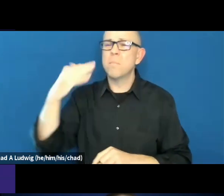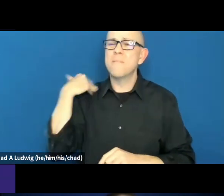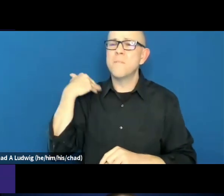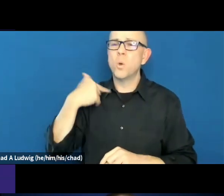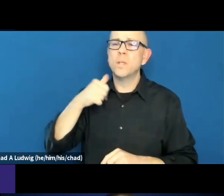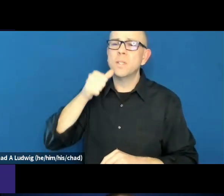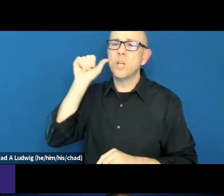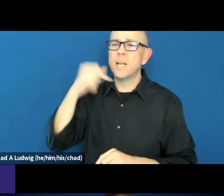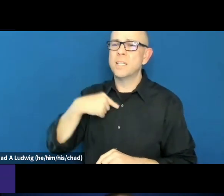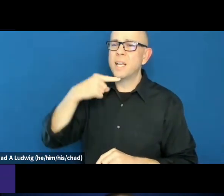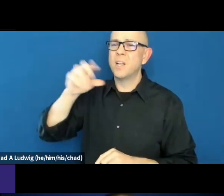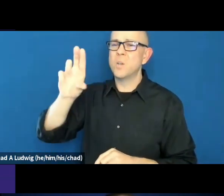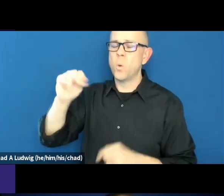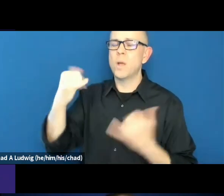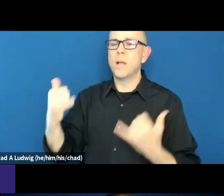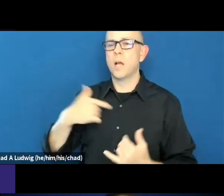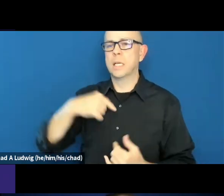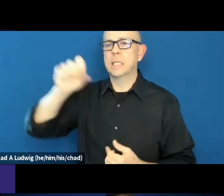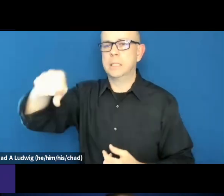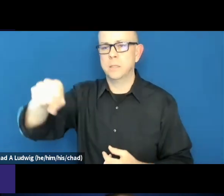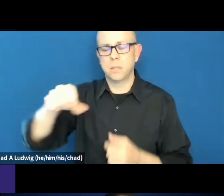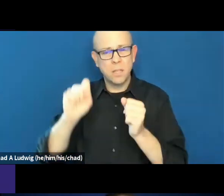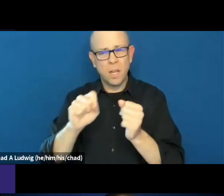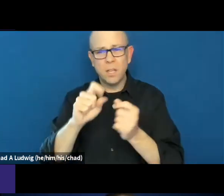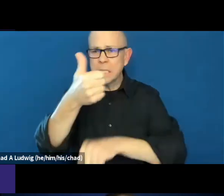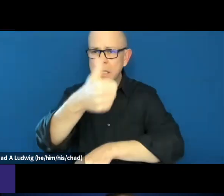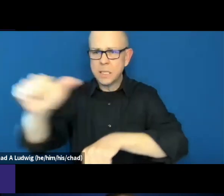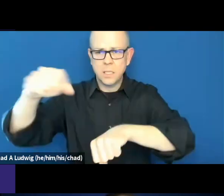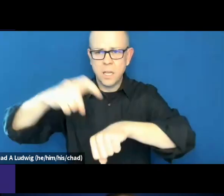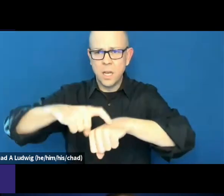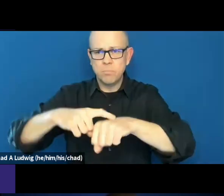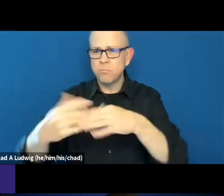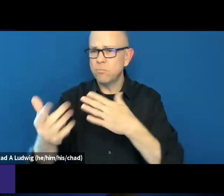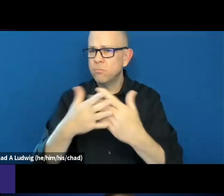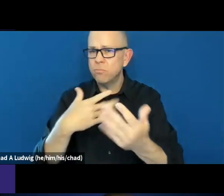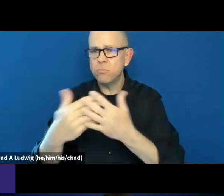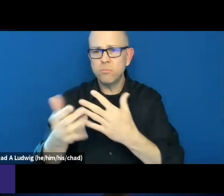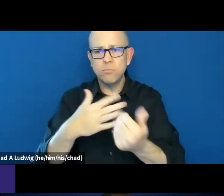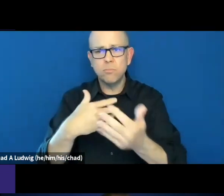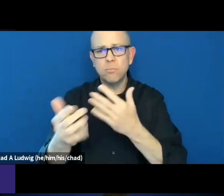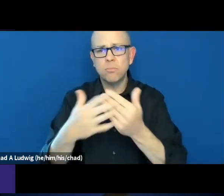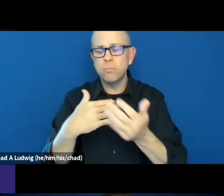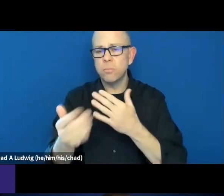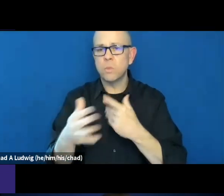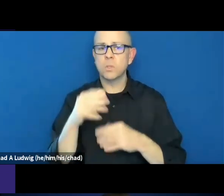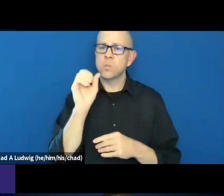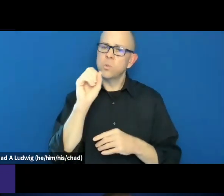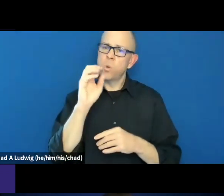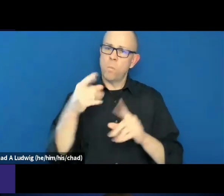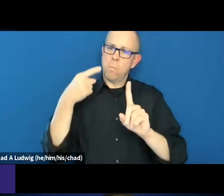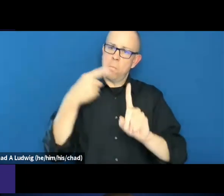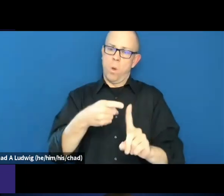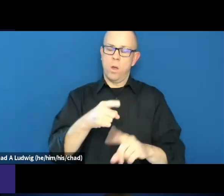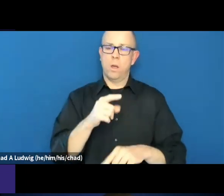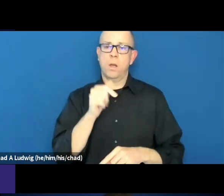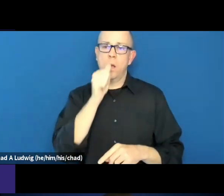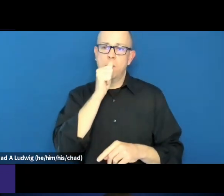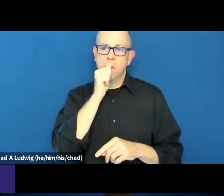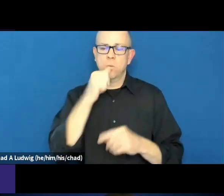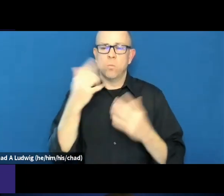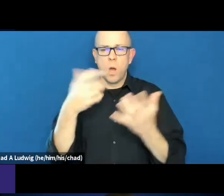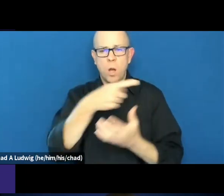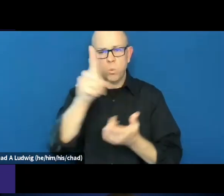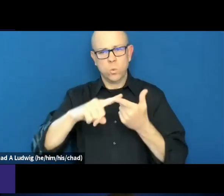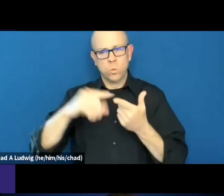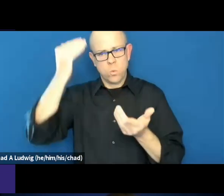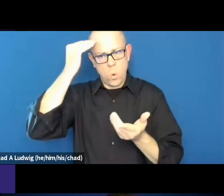can change your mind. For example, if you said at one point that you wanted to give permission for us to contact someone else, and then you change your mind, you can do that,